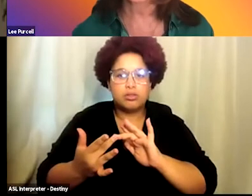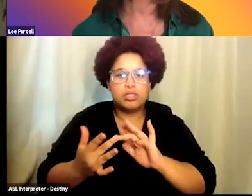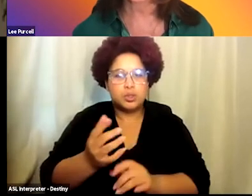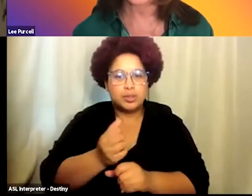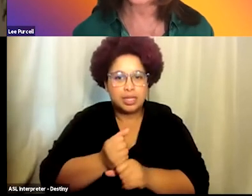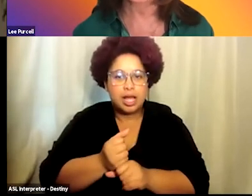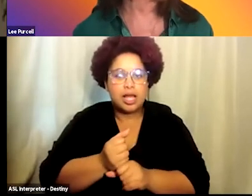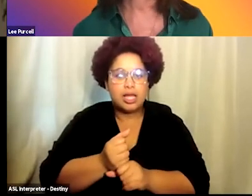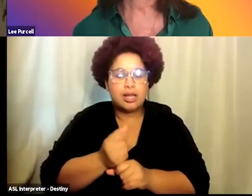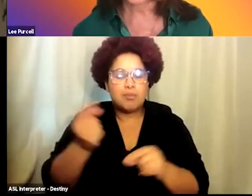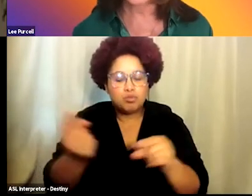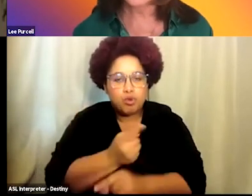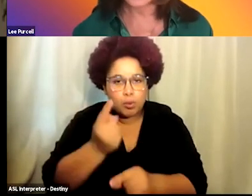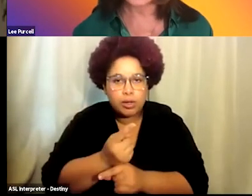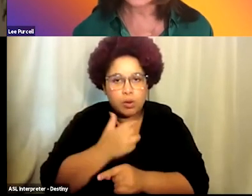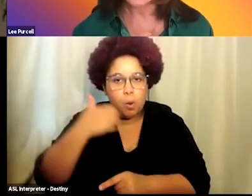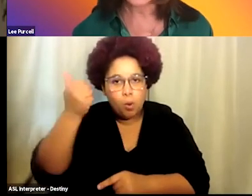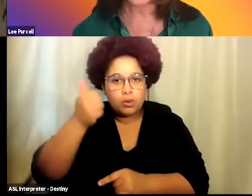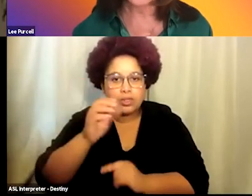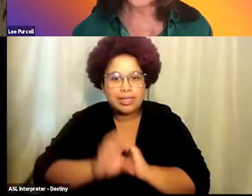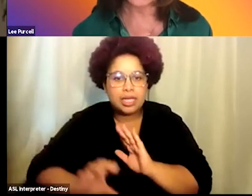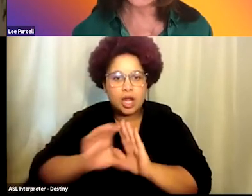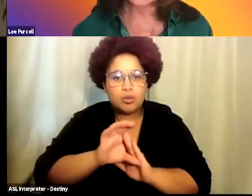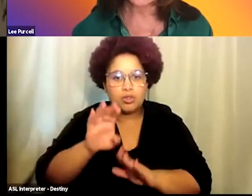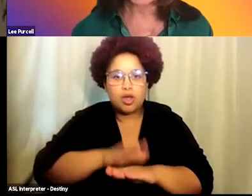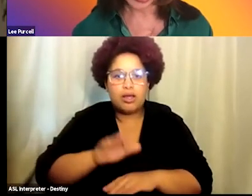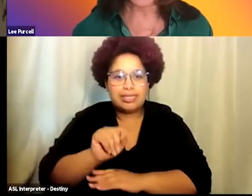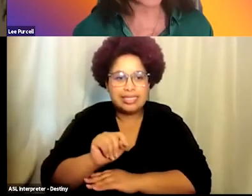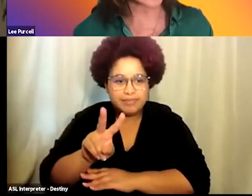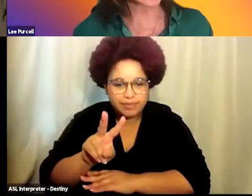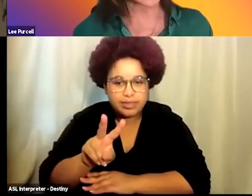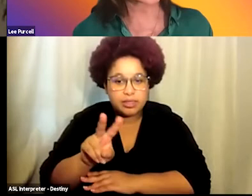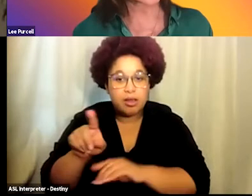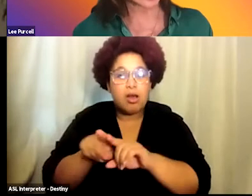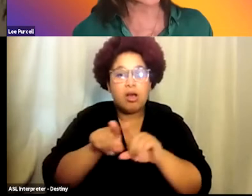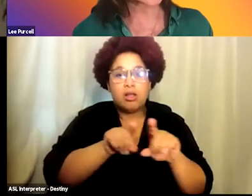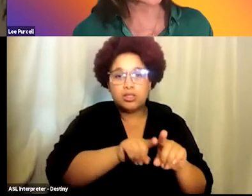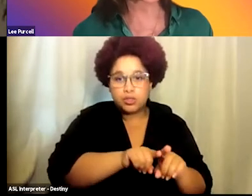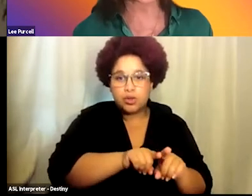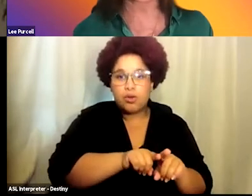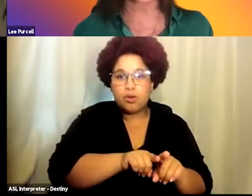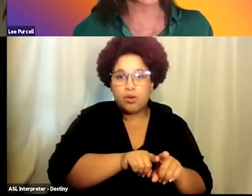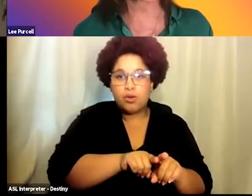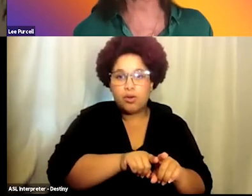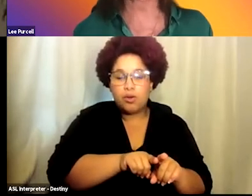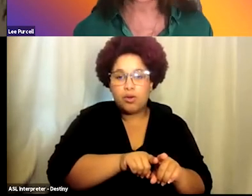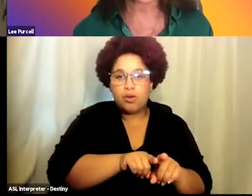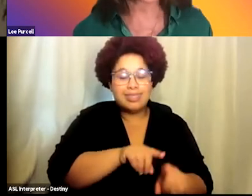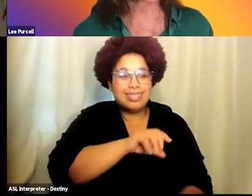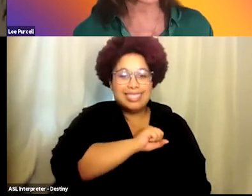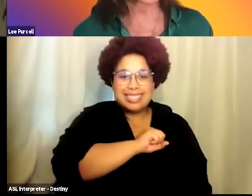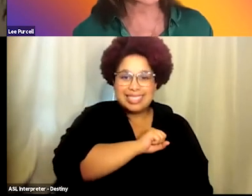appropriate older characters on screen, and to also follow what our Senate and our